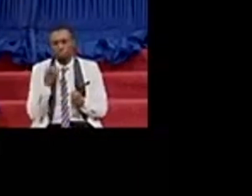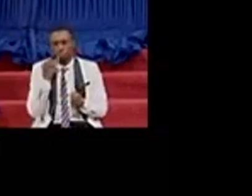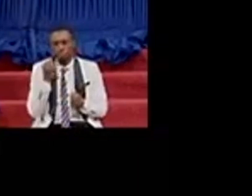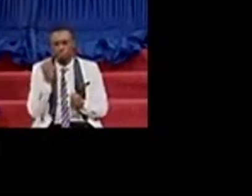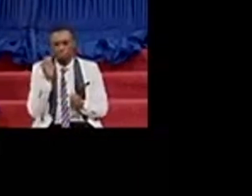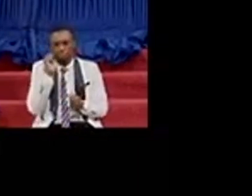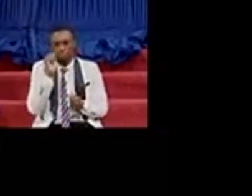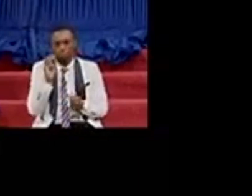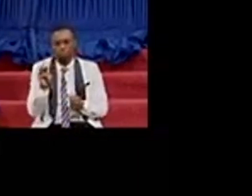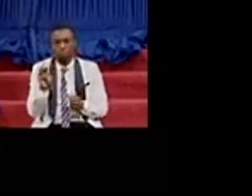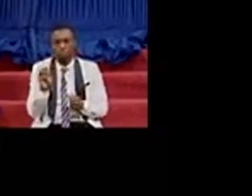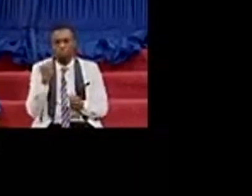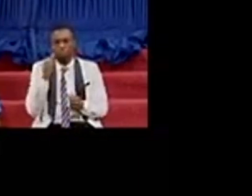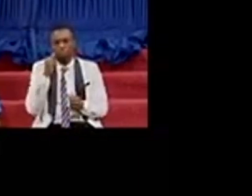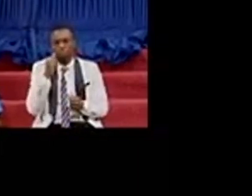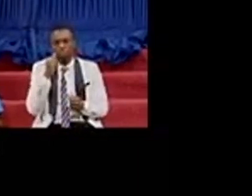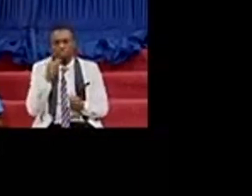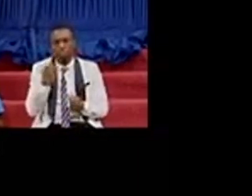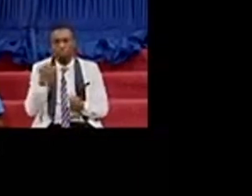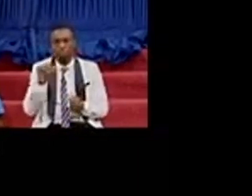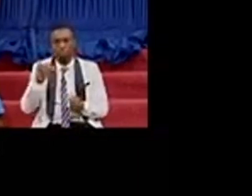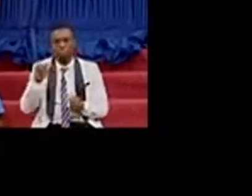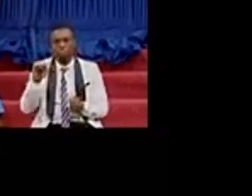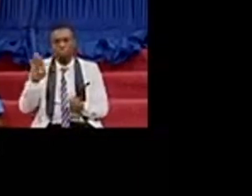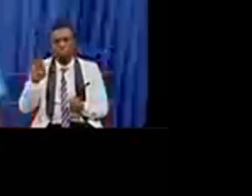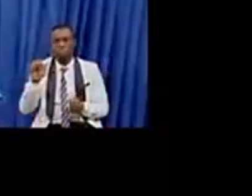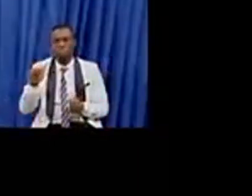Igba Lois. She has his testimony.